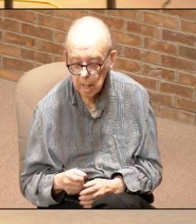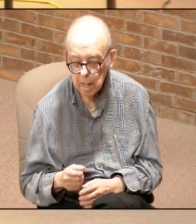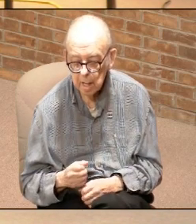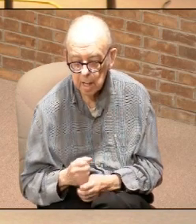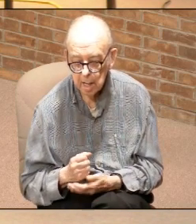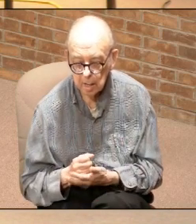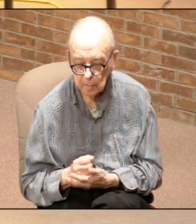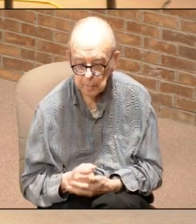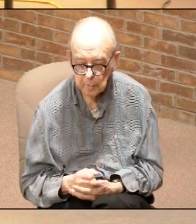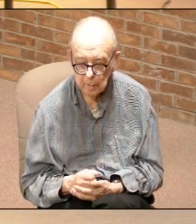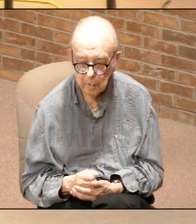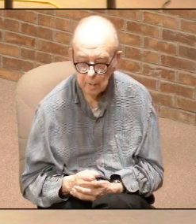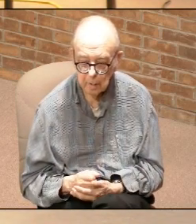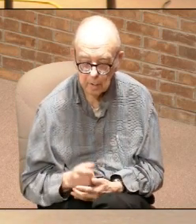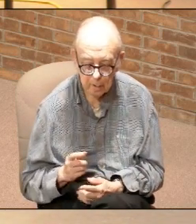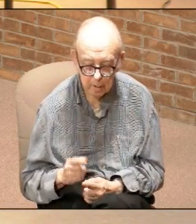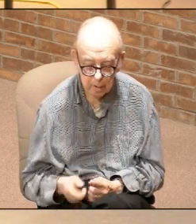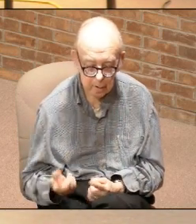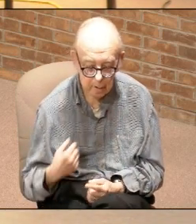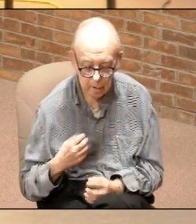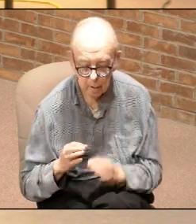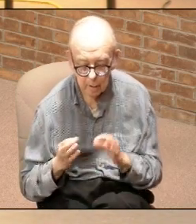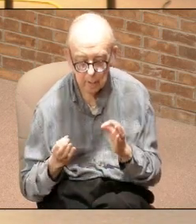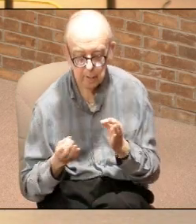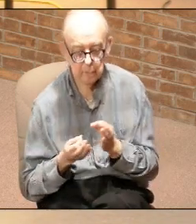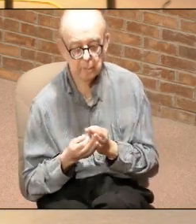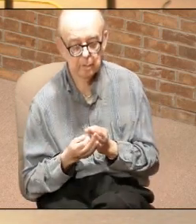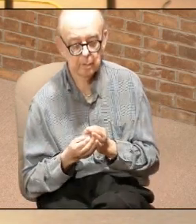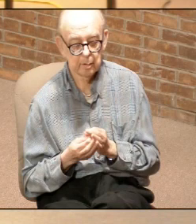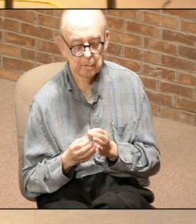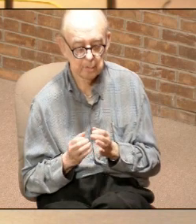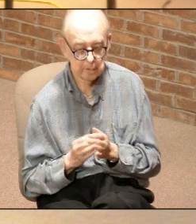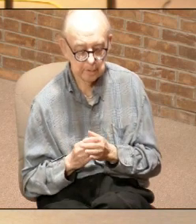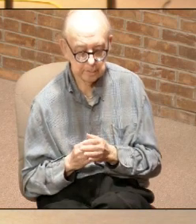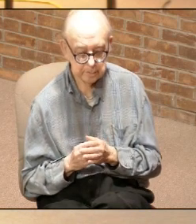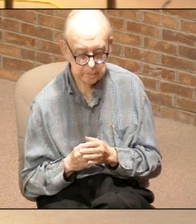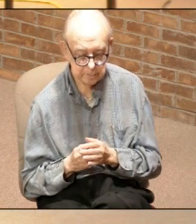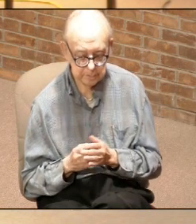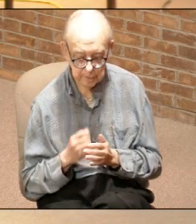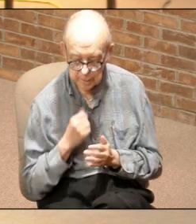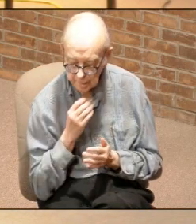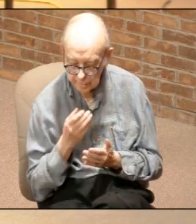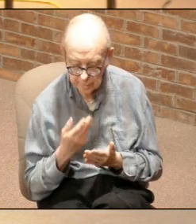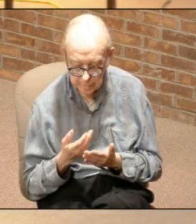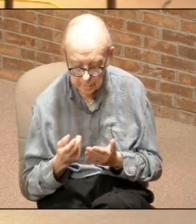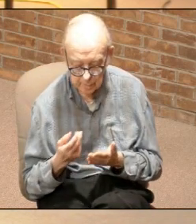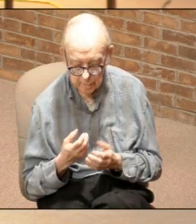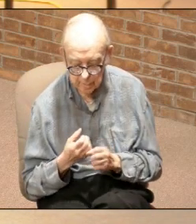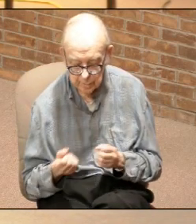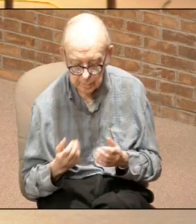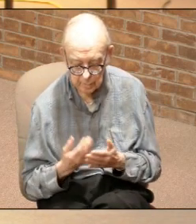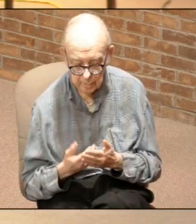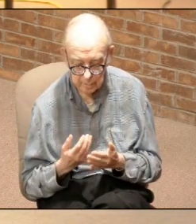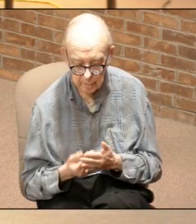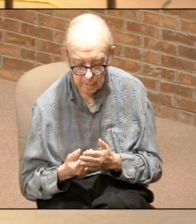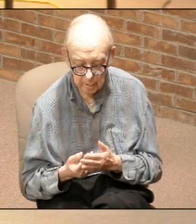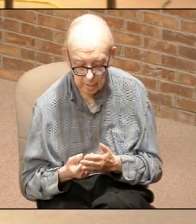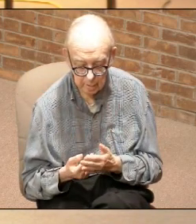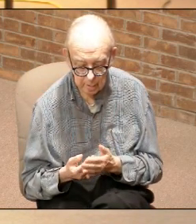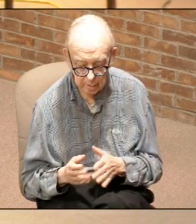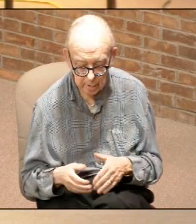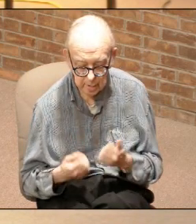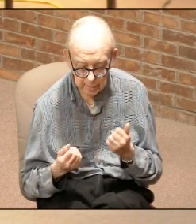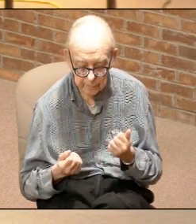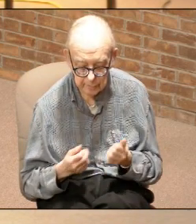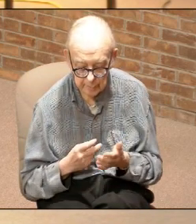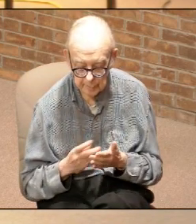okay i came from a family that you don't save money that you live from paycheck